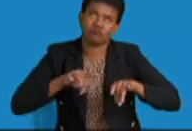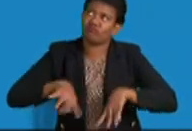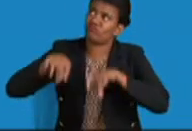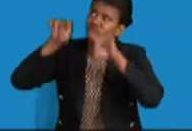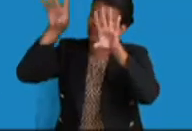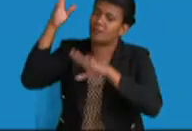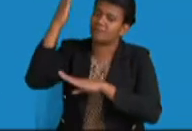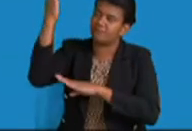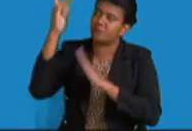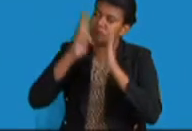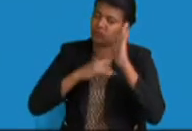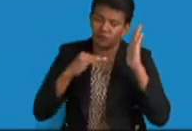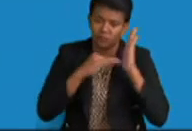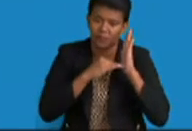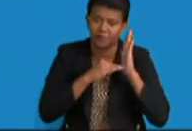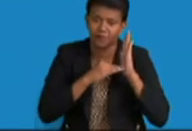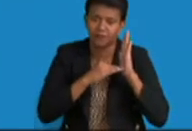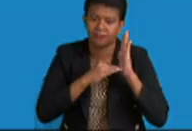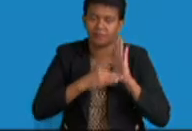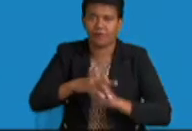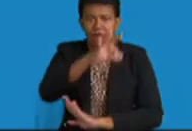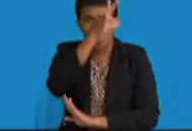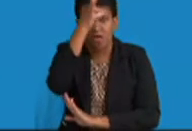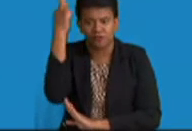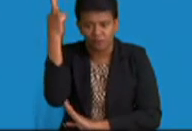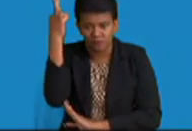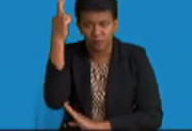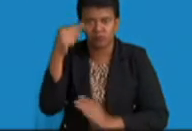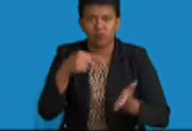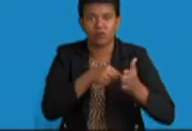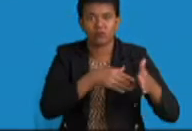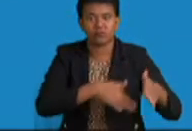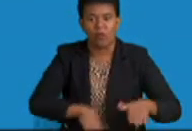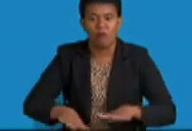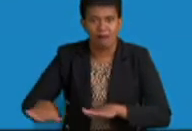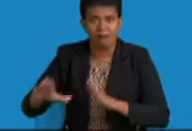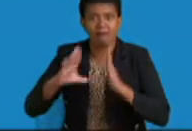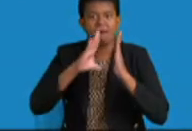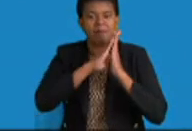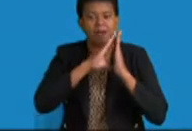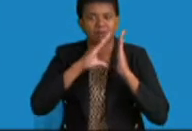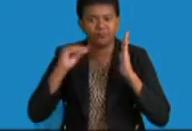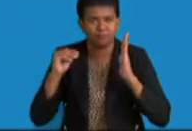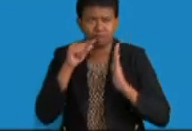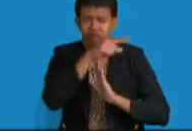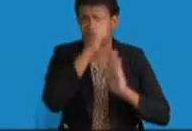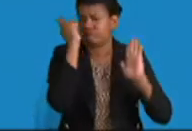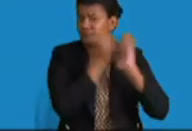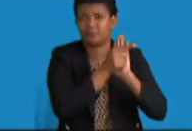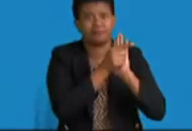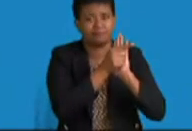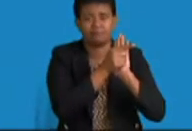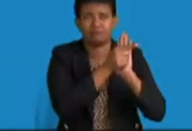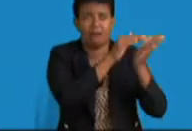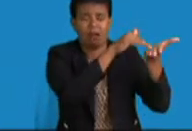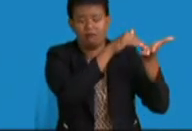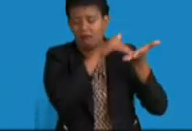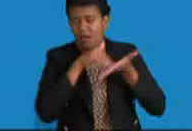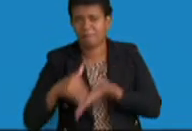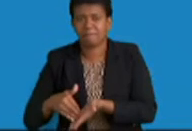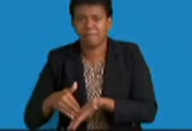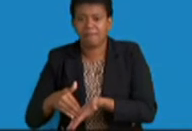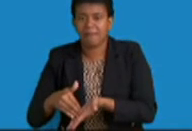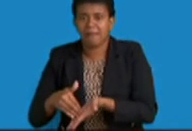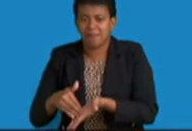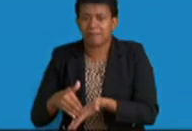France, Tonga and Papua New Guinea for the speed in which they responded to our HADR needs for the deployment of